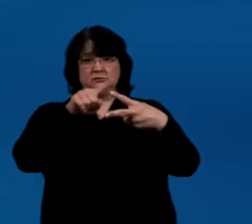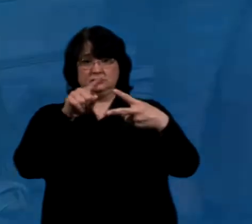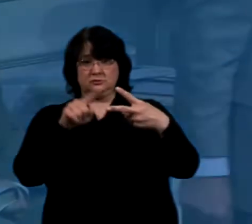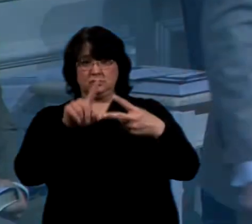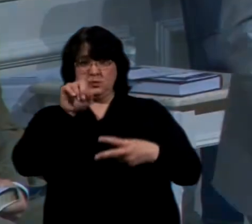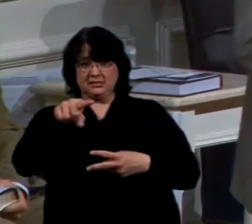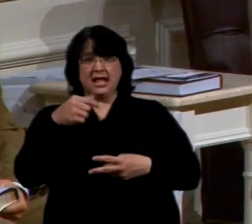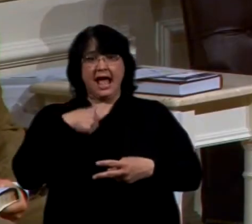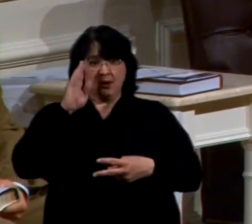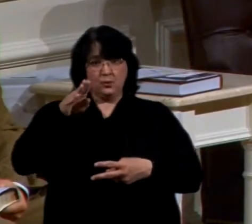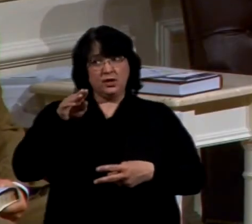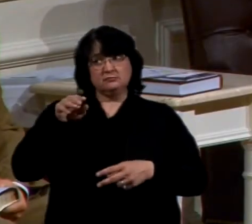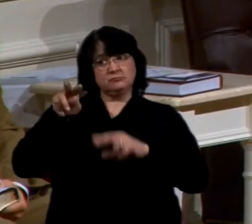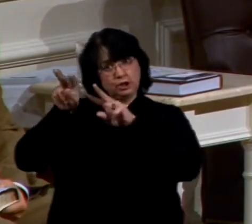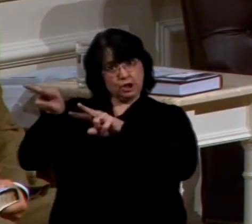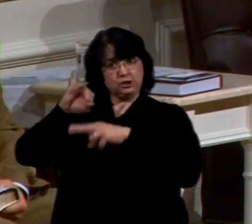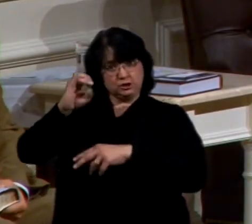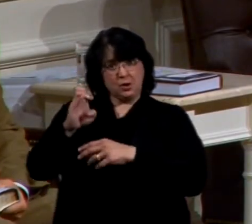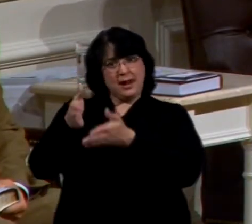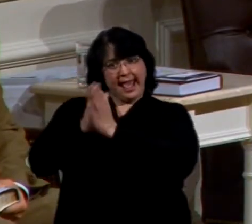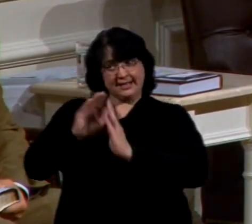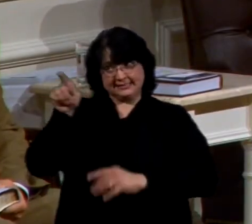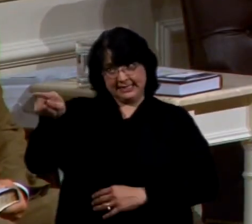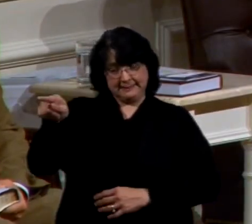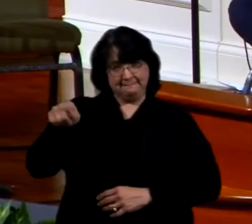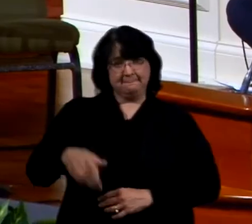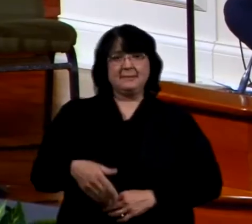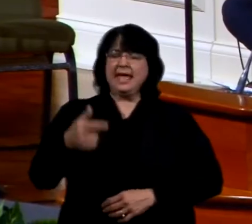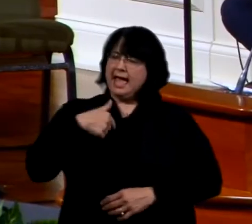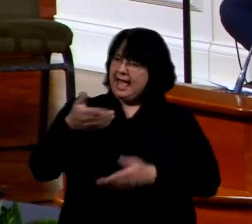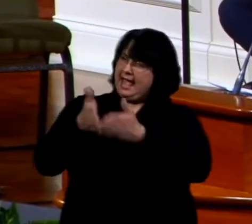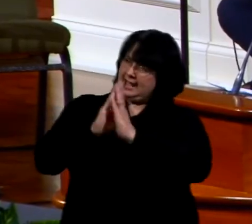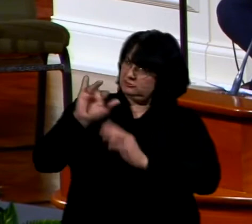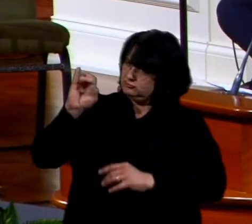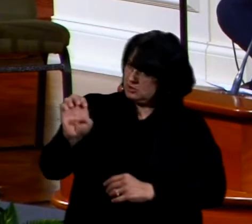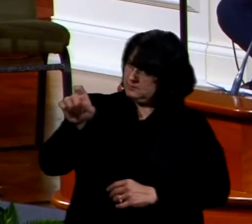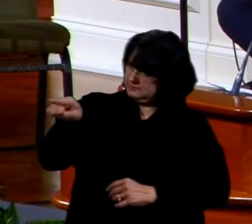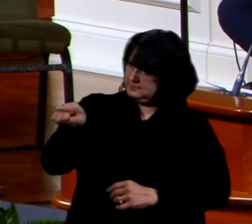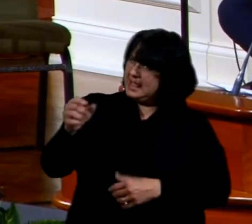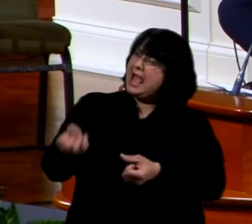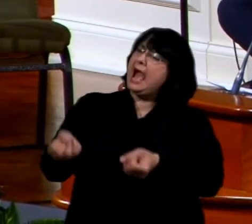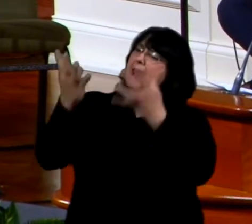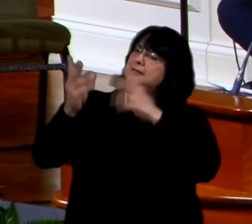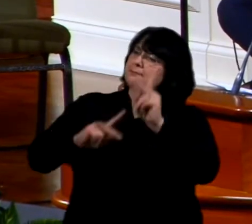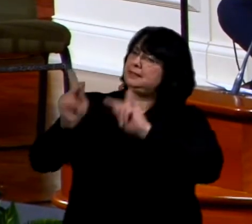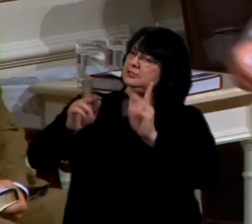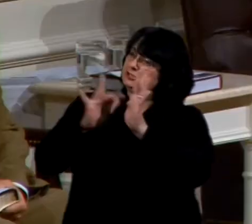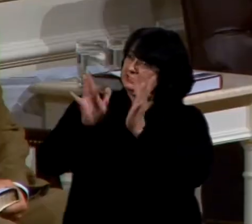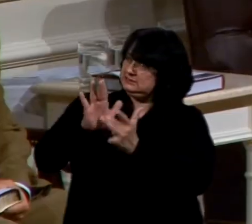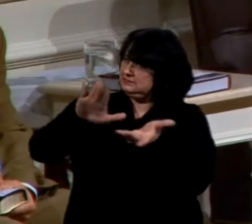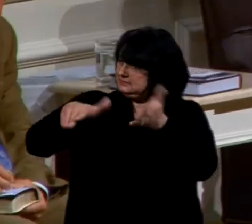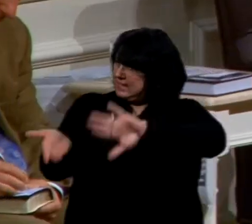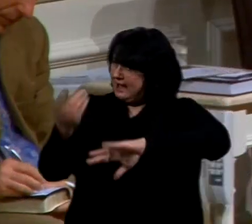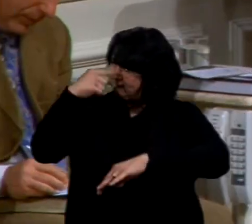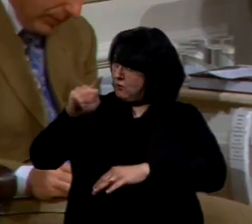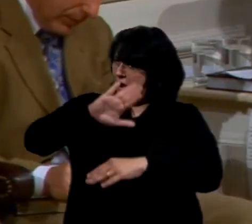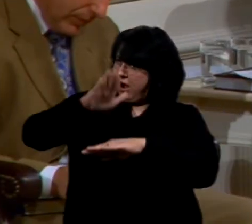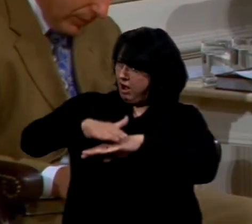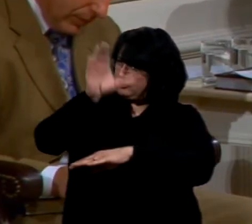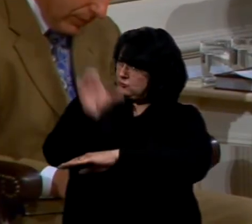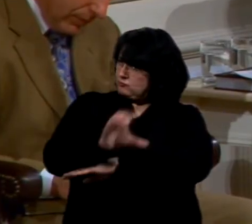look at Joe and ask. I'm going to ask him, Joe, how many people did Jesus die for on the